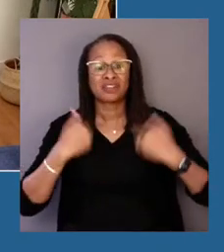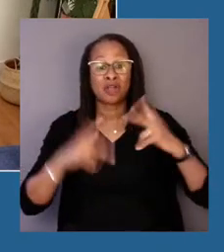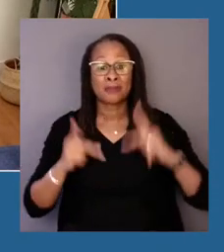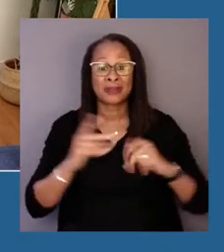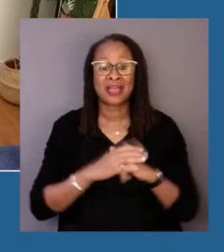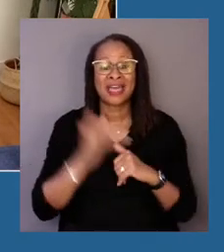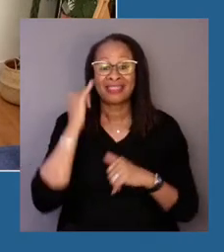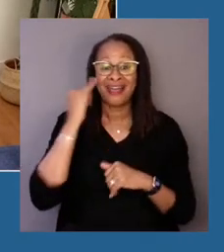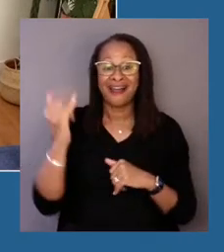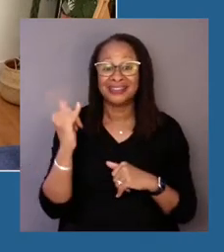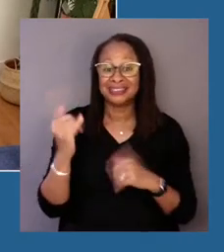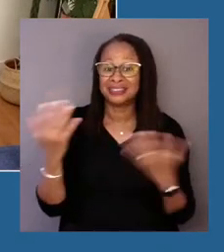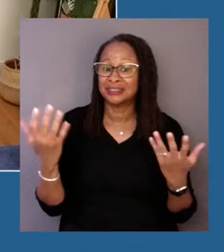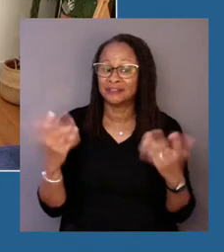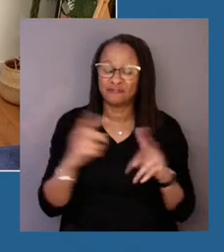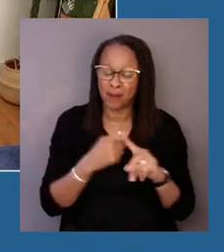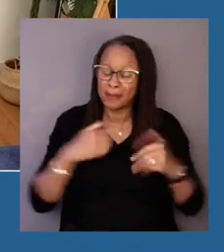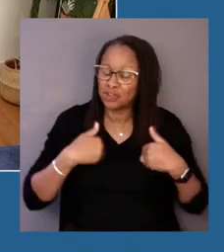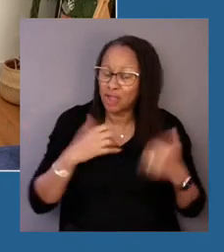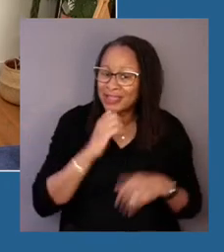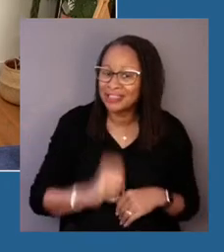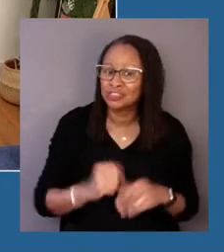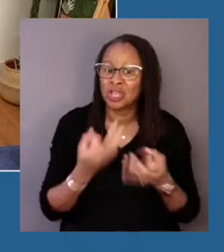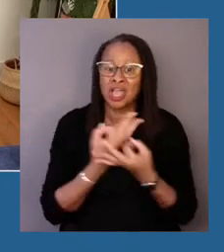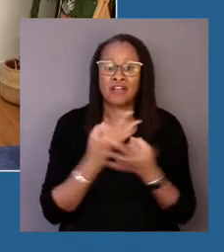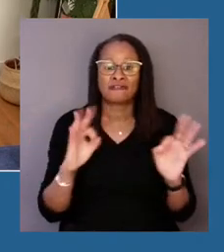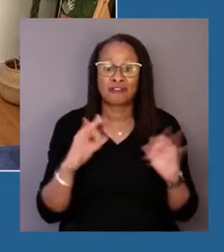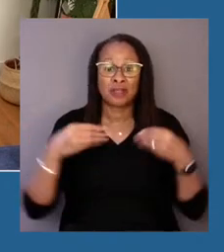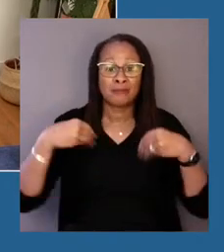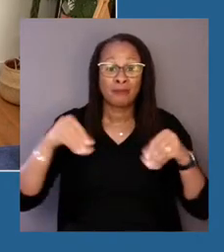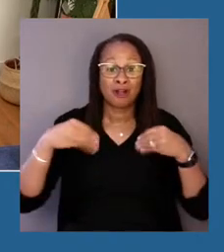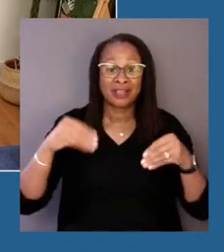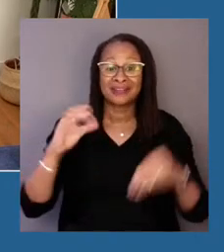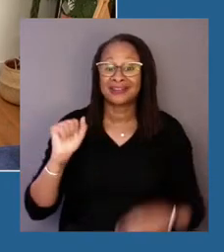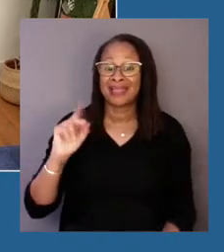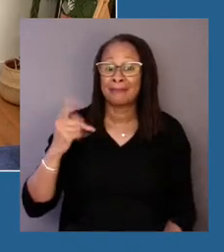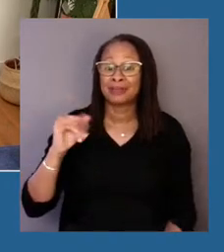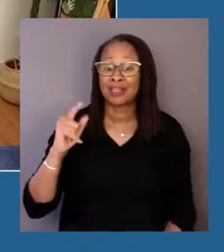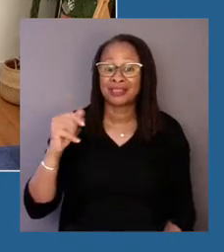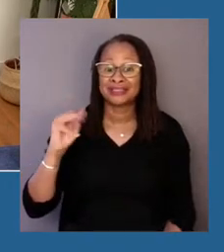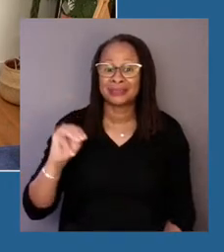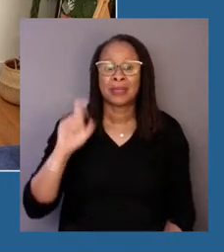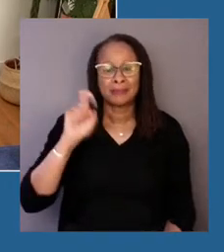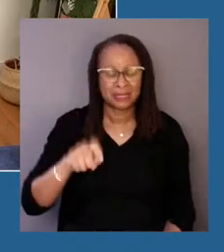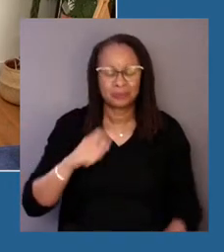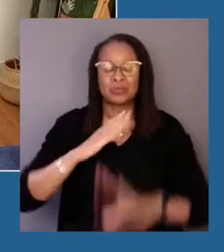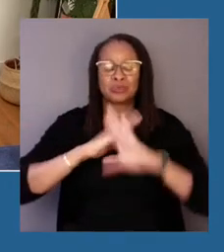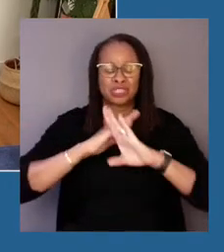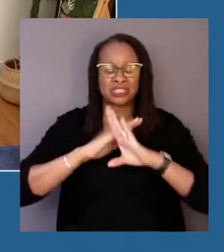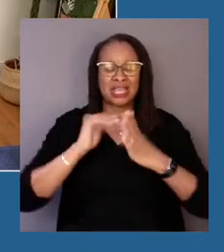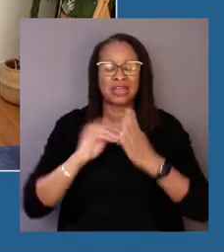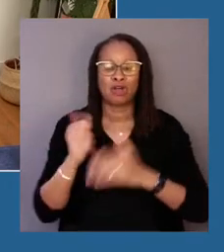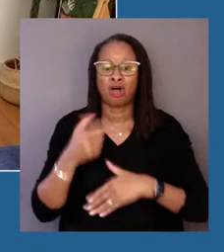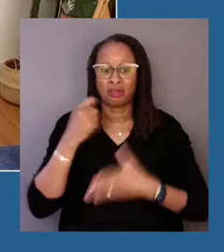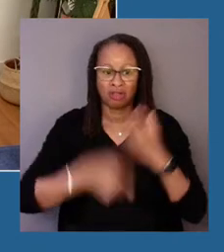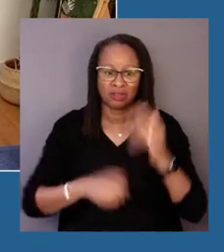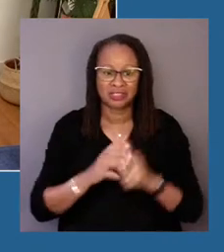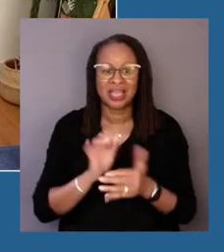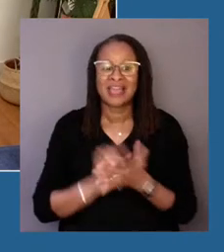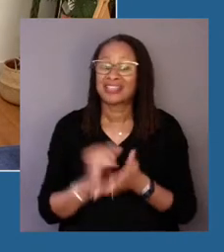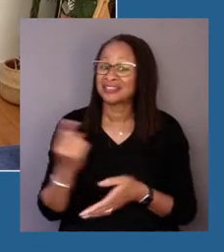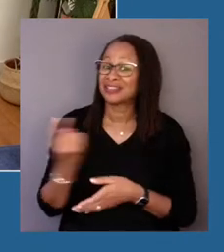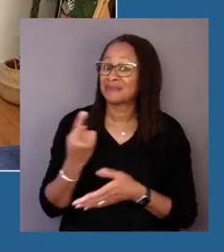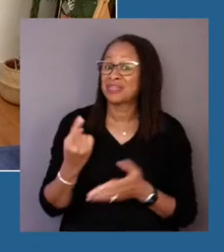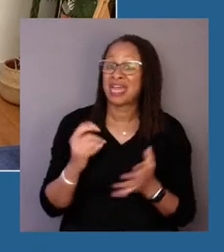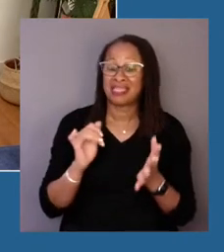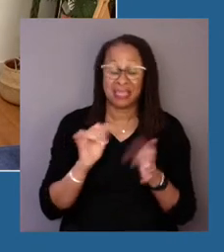idea that free market capitalism is something that must always be protected at all costs, and that it is something that makes you American